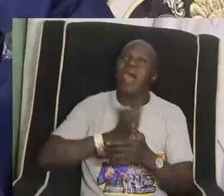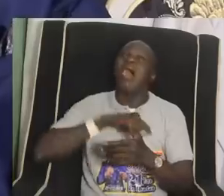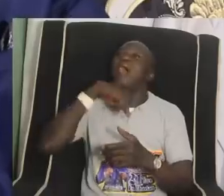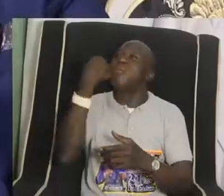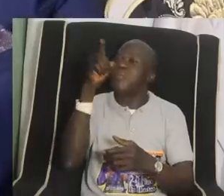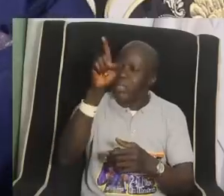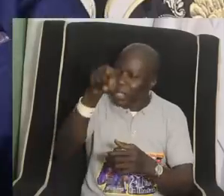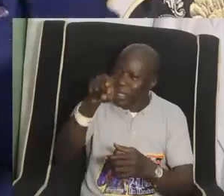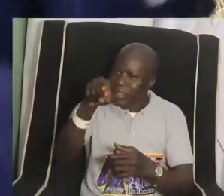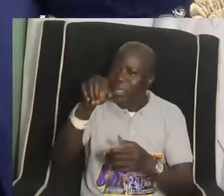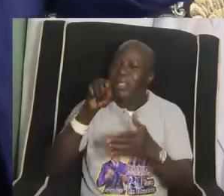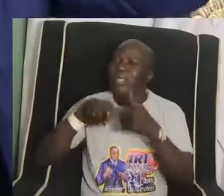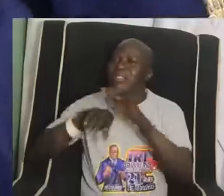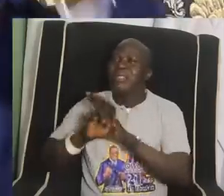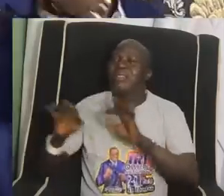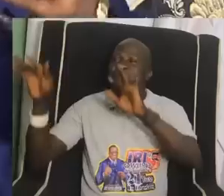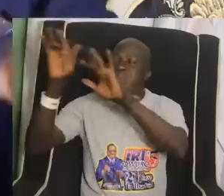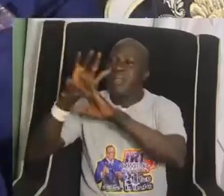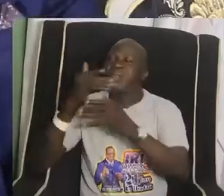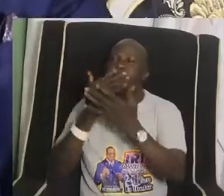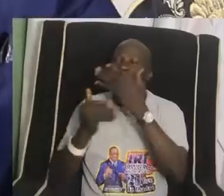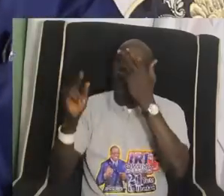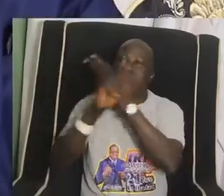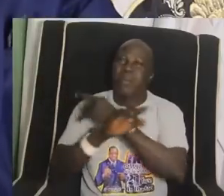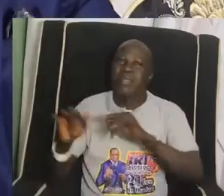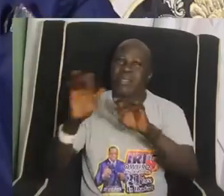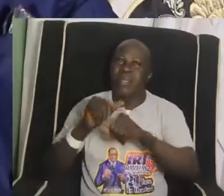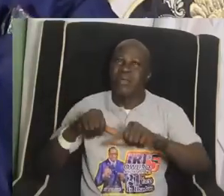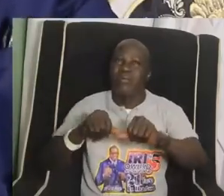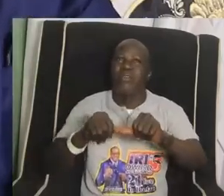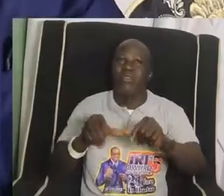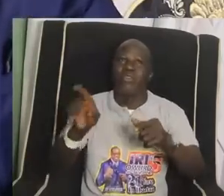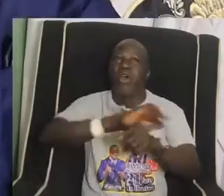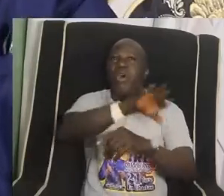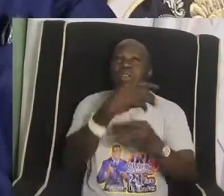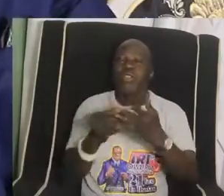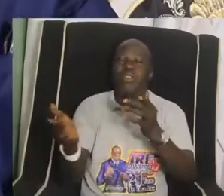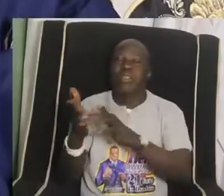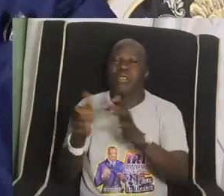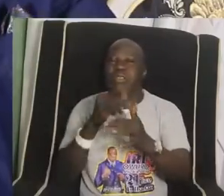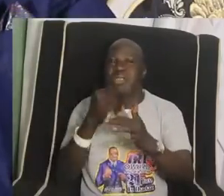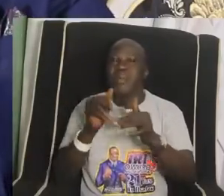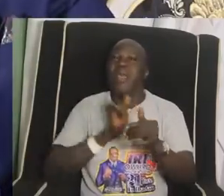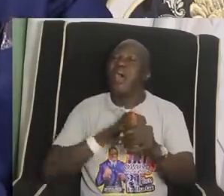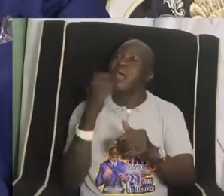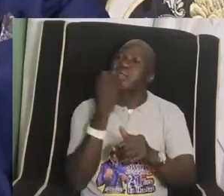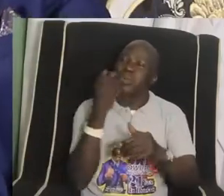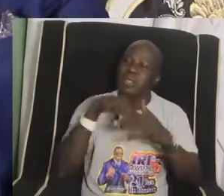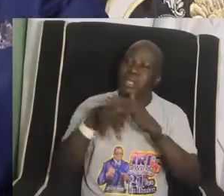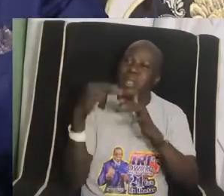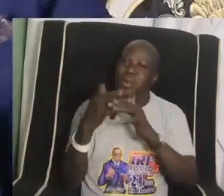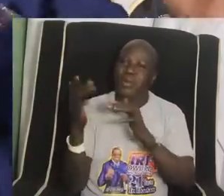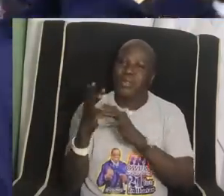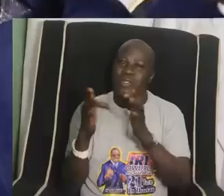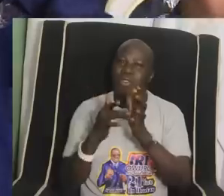aso tele I prophesy ire ati anu goodness and mercy o ma to leyin loruko jesu emi wo loruko oluwa I speak